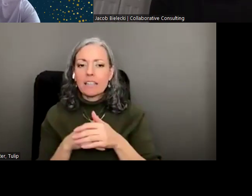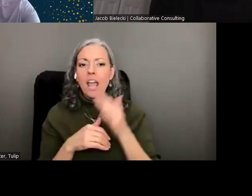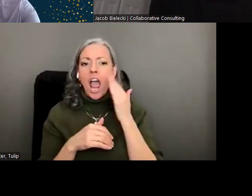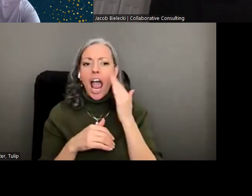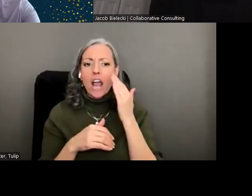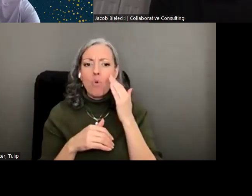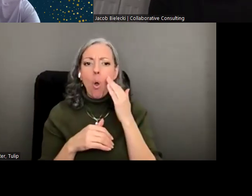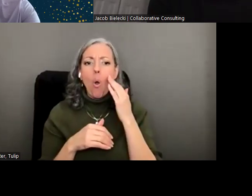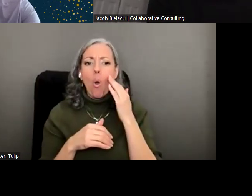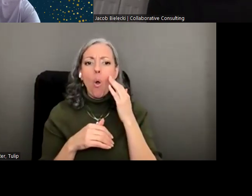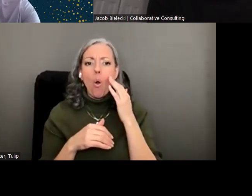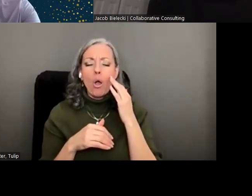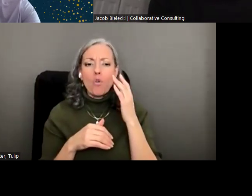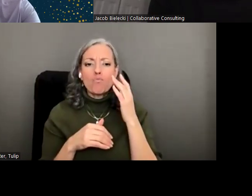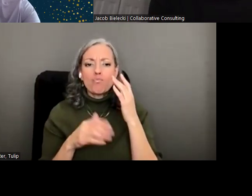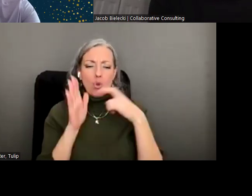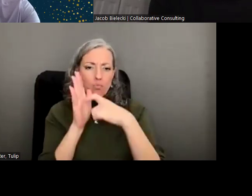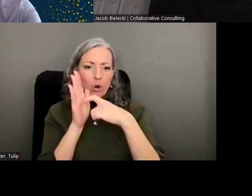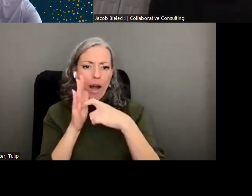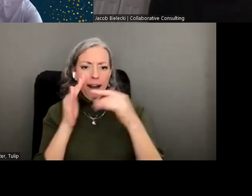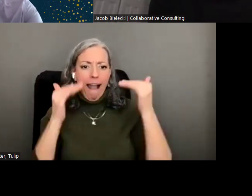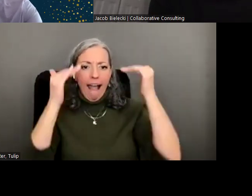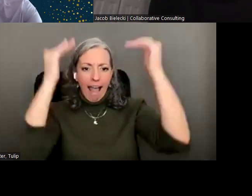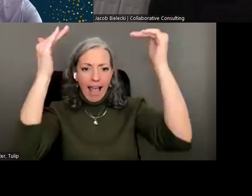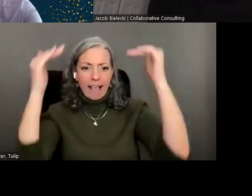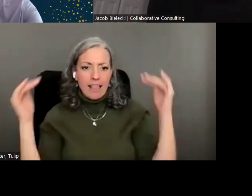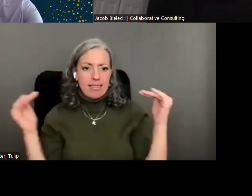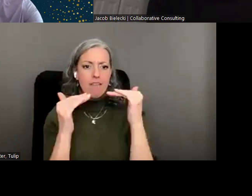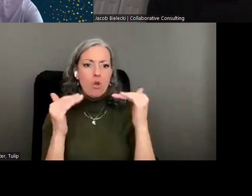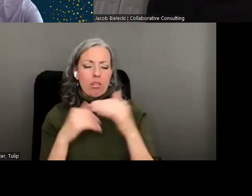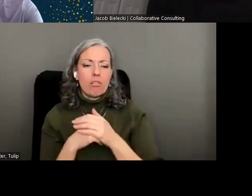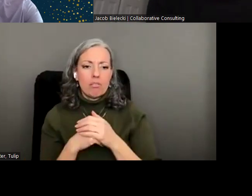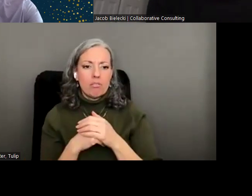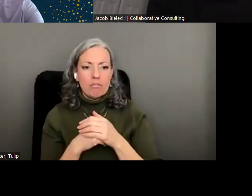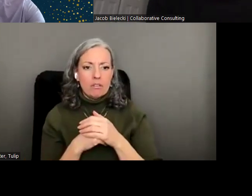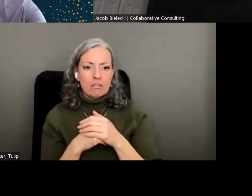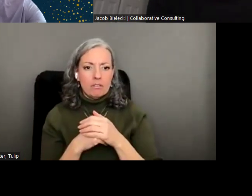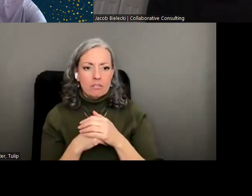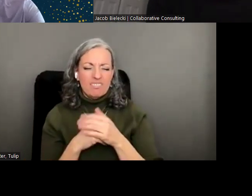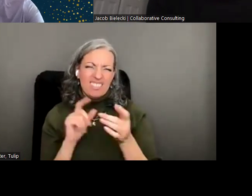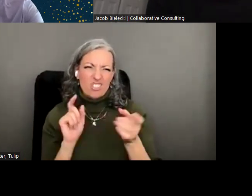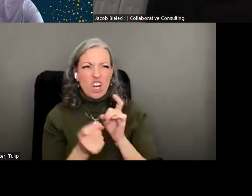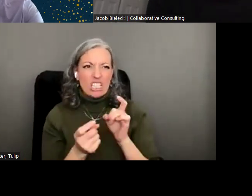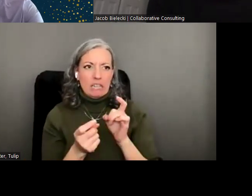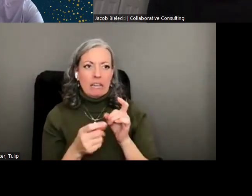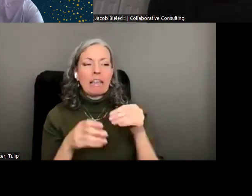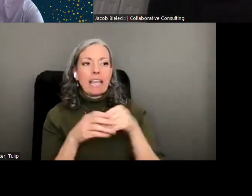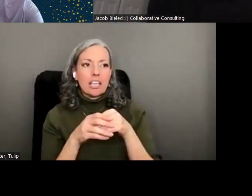require a high level of an increase or shifting in